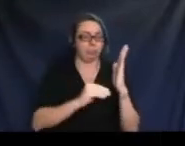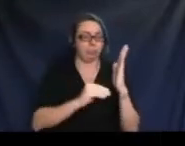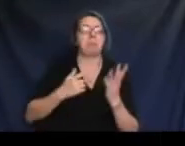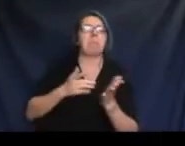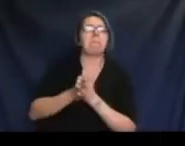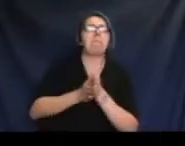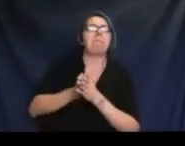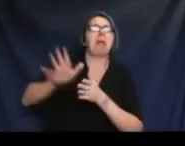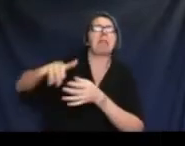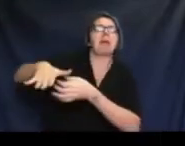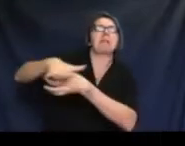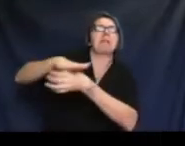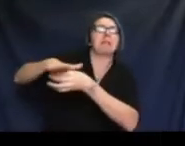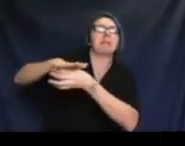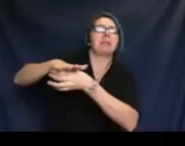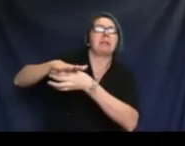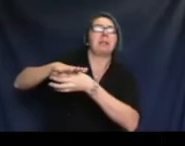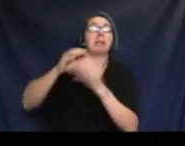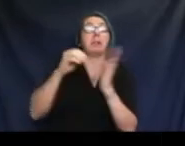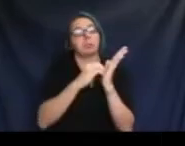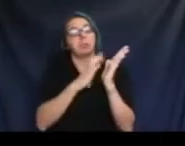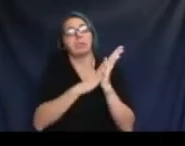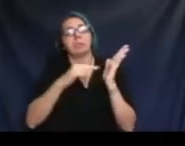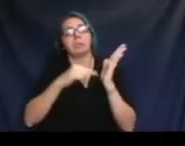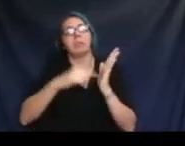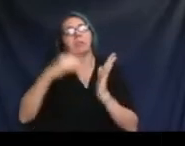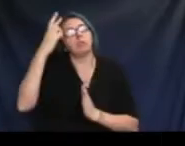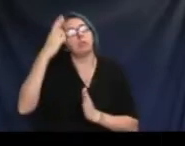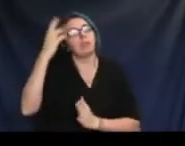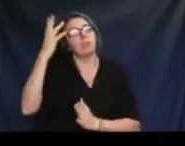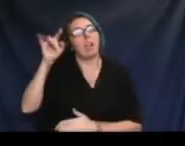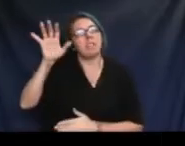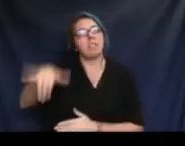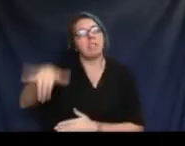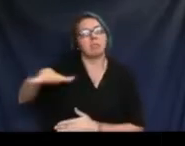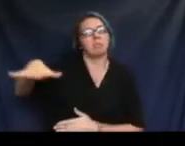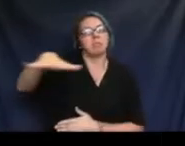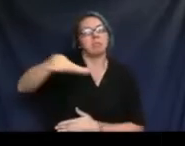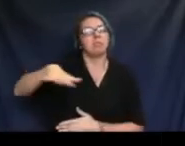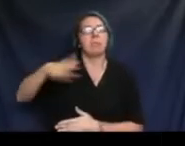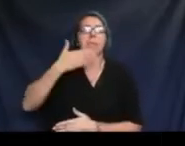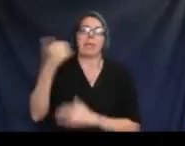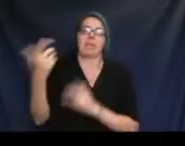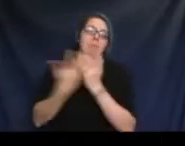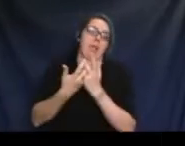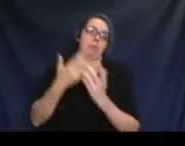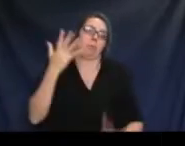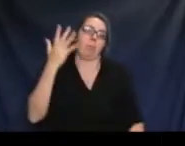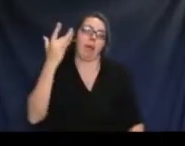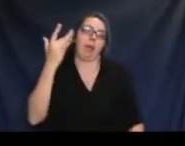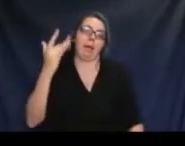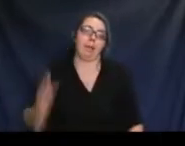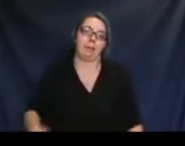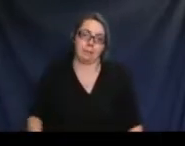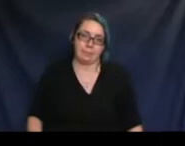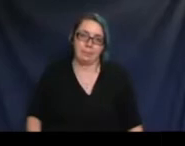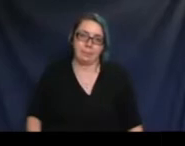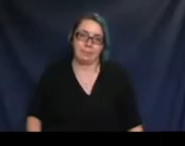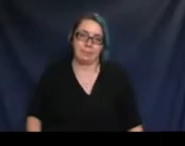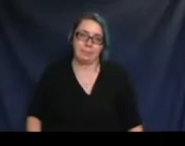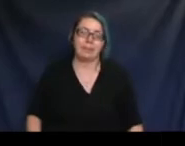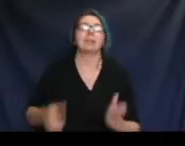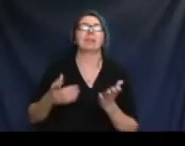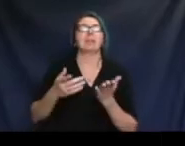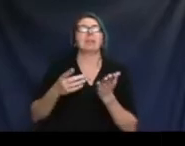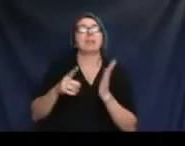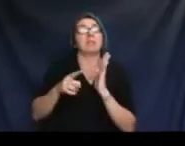there are lots of issues around public sites that might not be readily evident to somebody outside of the city. So it'd be good to